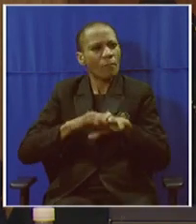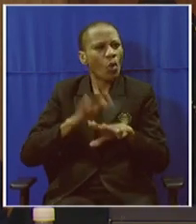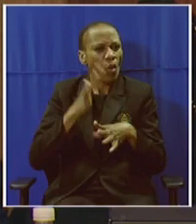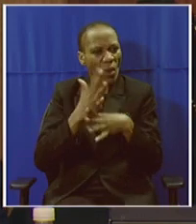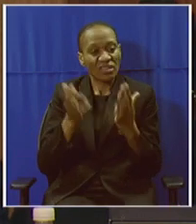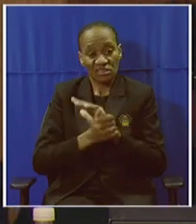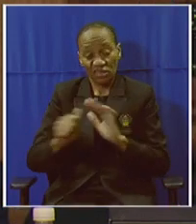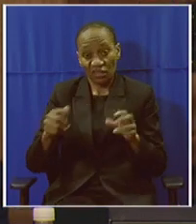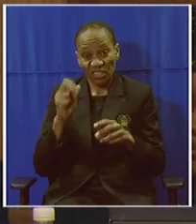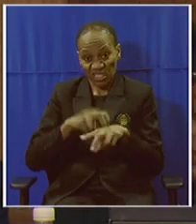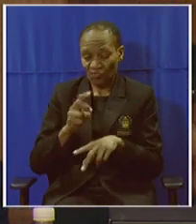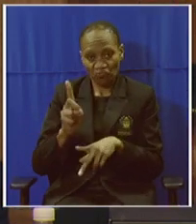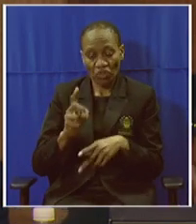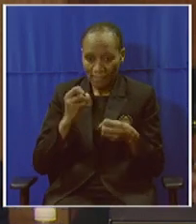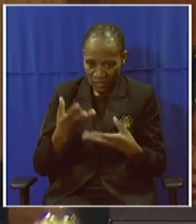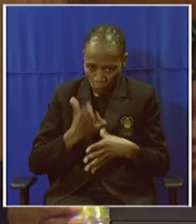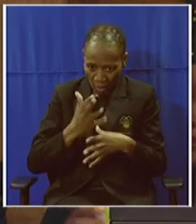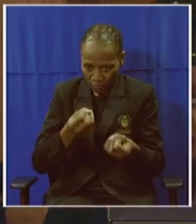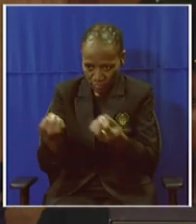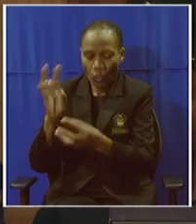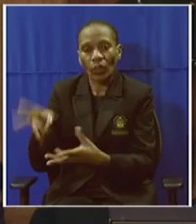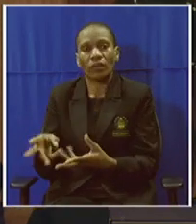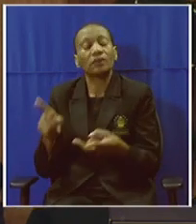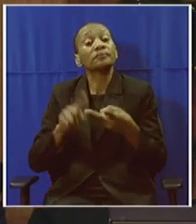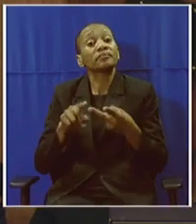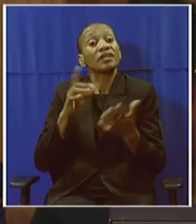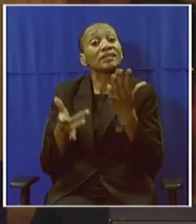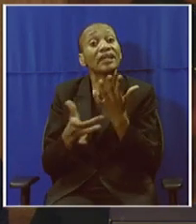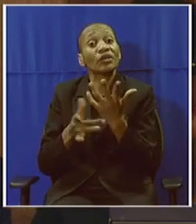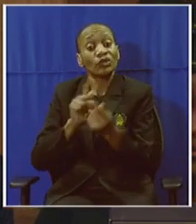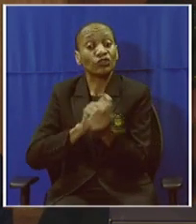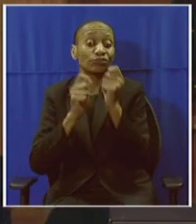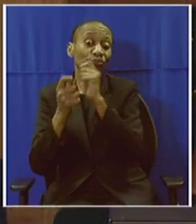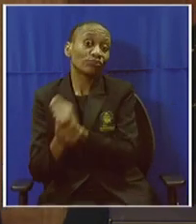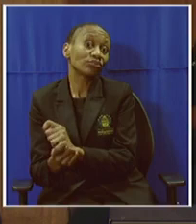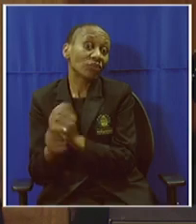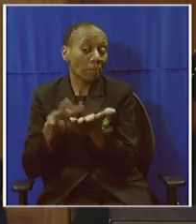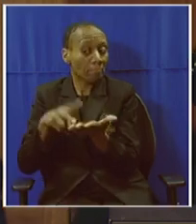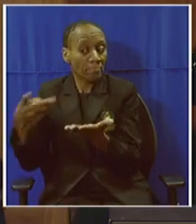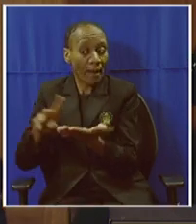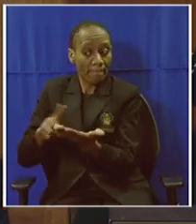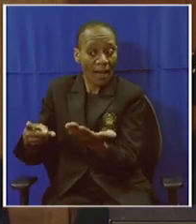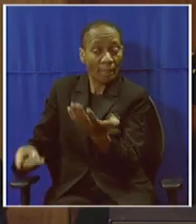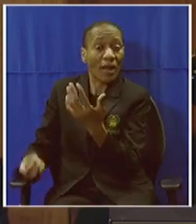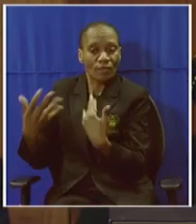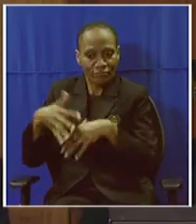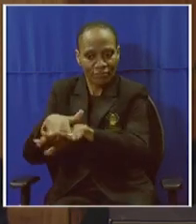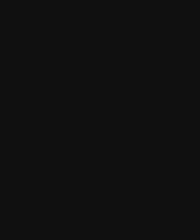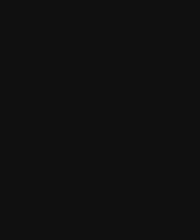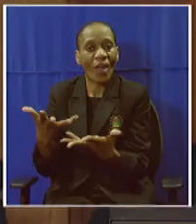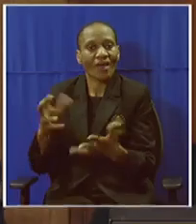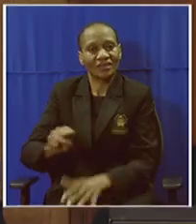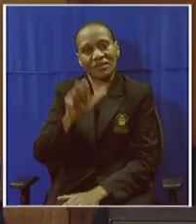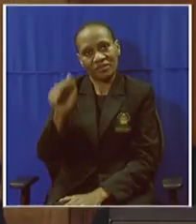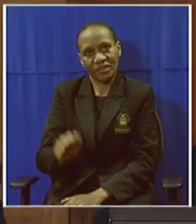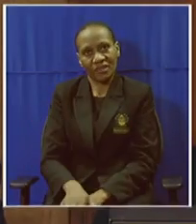jobs. It will also contribute to the transfer of technology and high-tech knowledge in South Africa. The